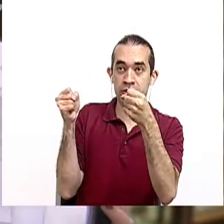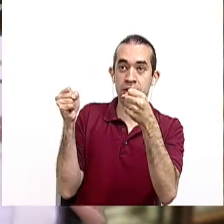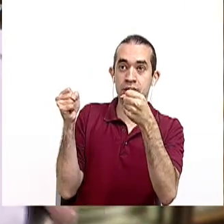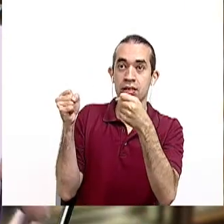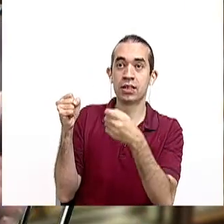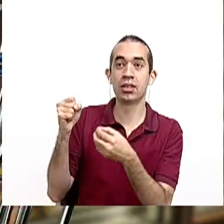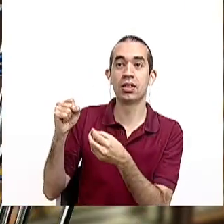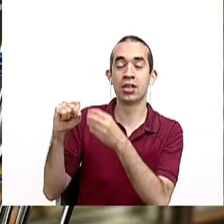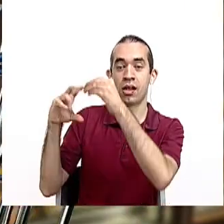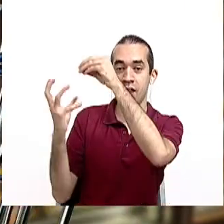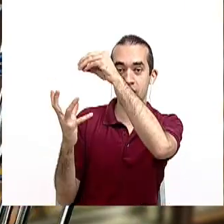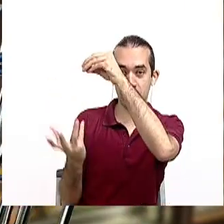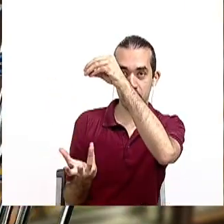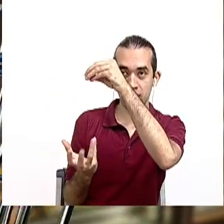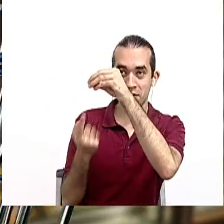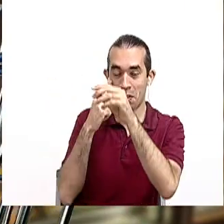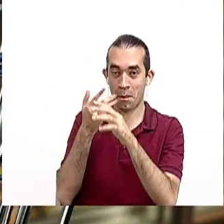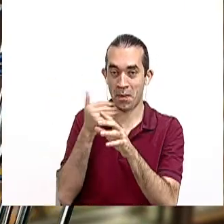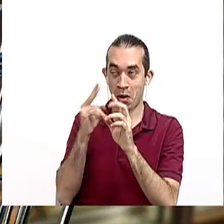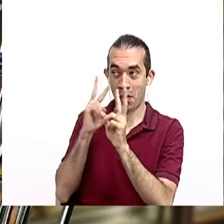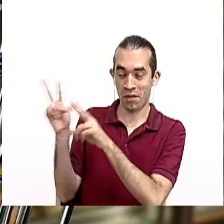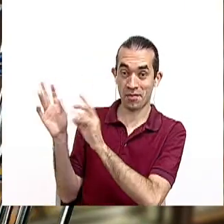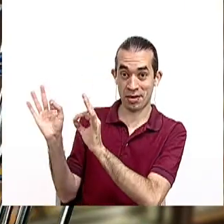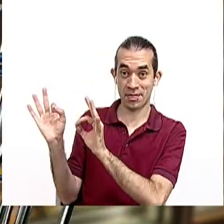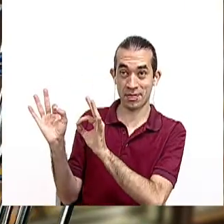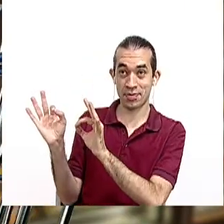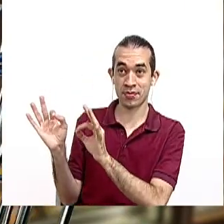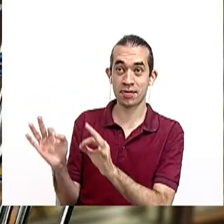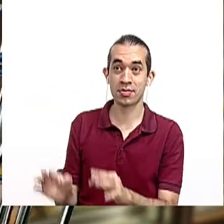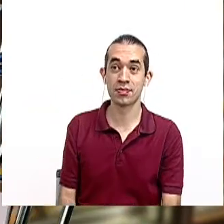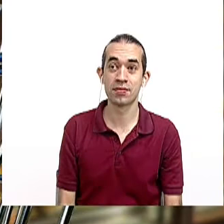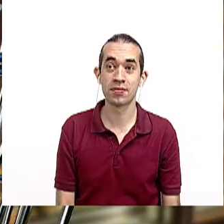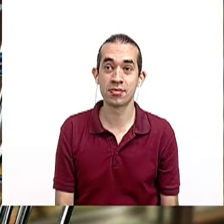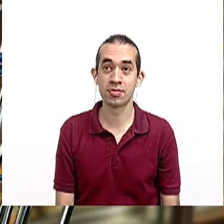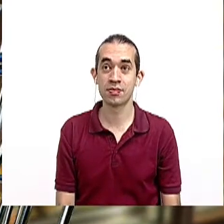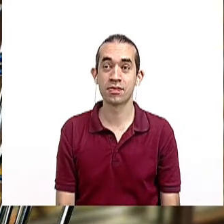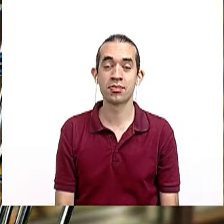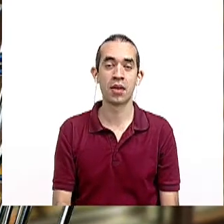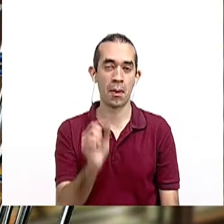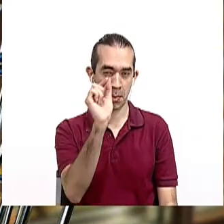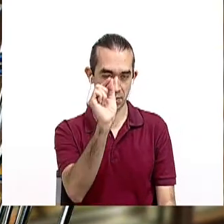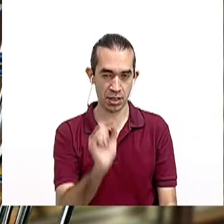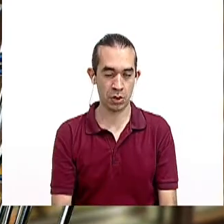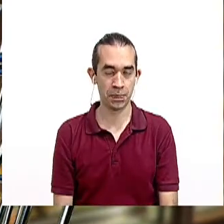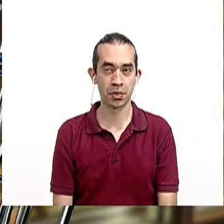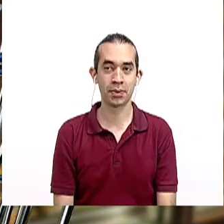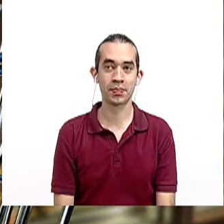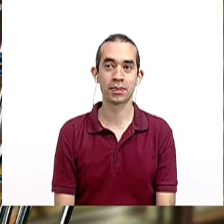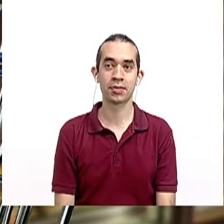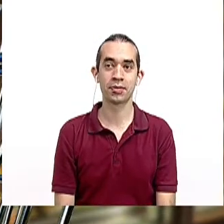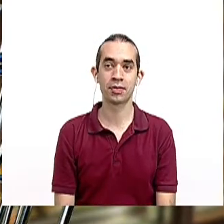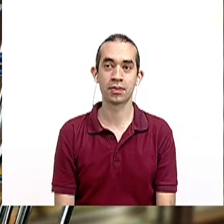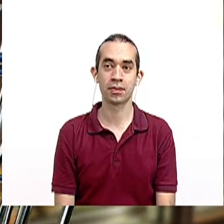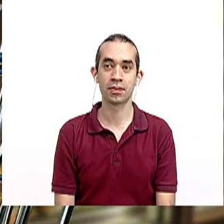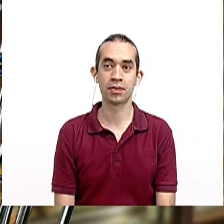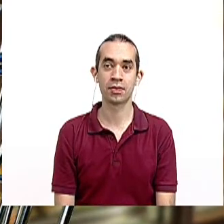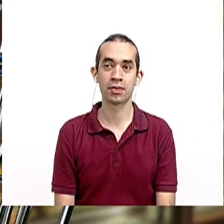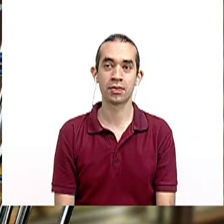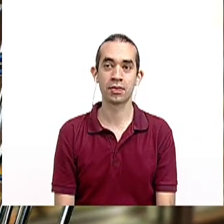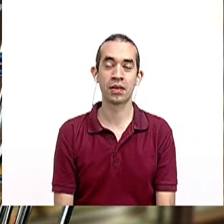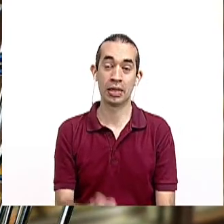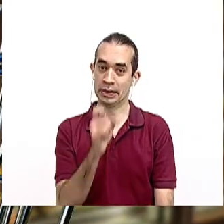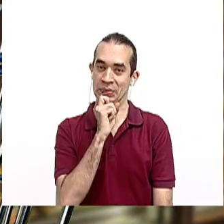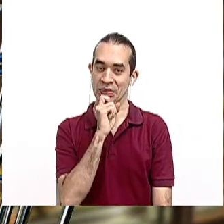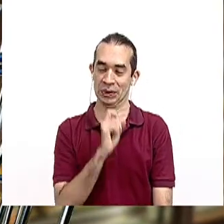the fridge. I'm going to make over here. Very good for you to see it. Just a second, please, because it's kind of